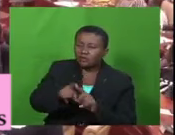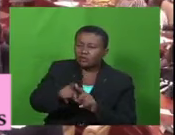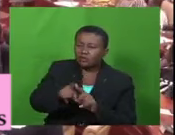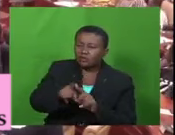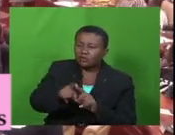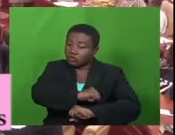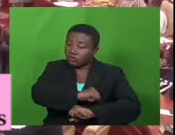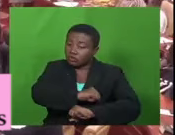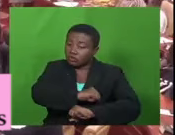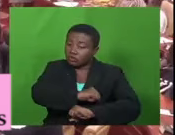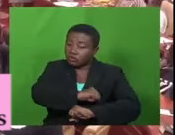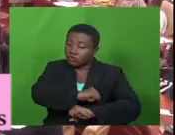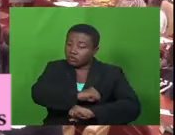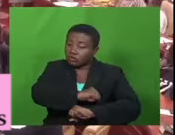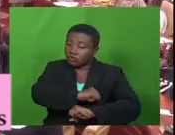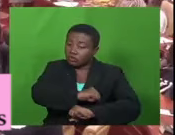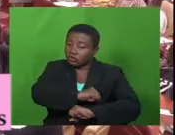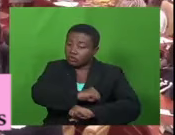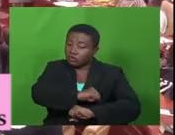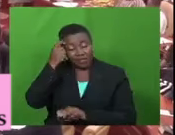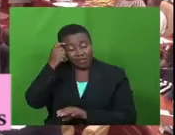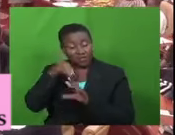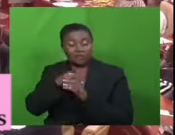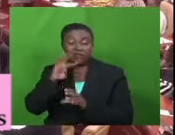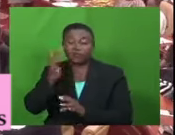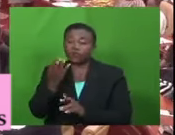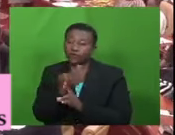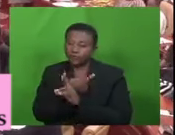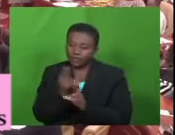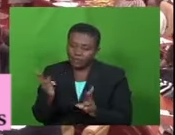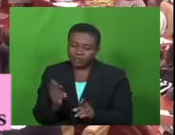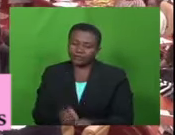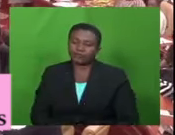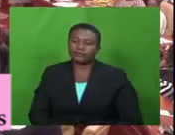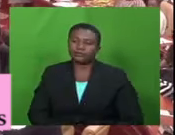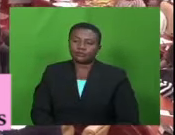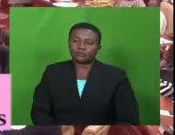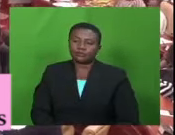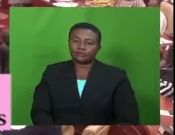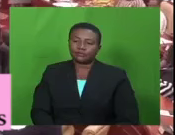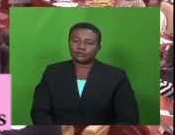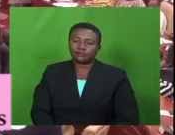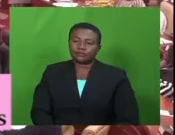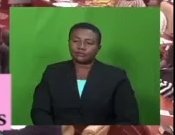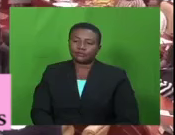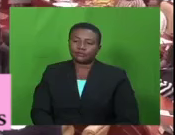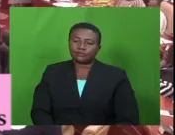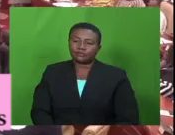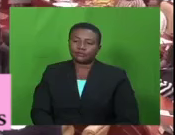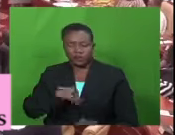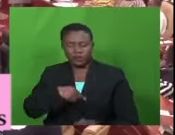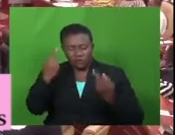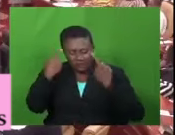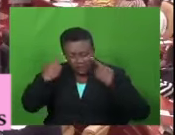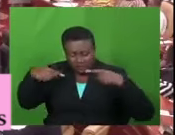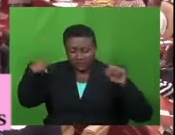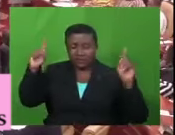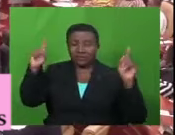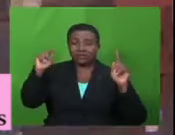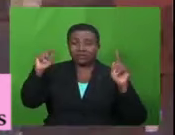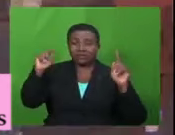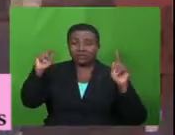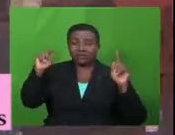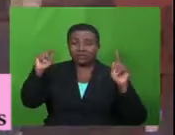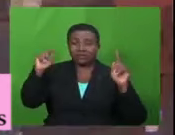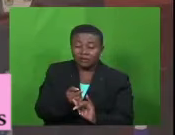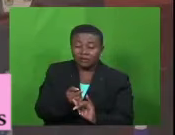any other government in the Fourth Republic. We have successfully implemented the